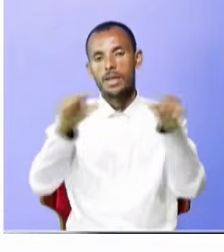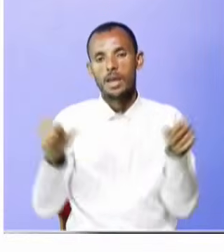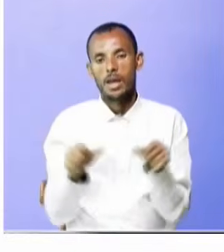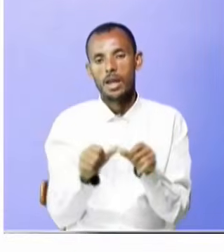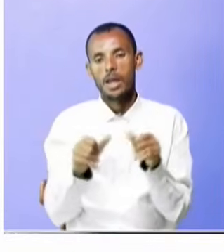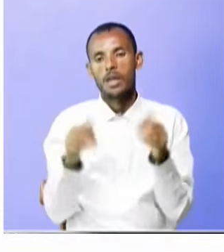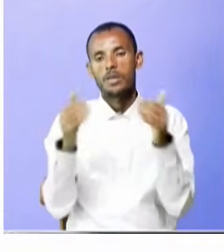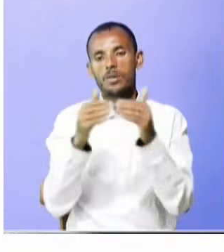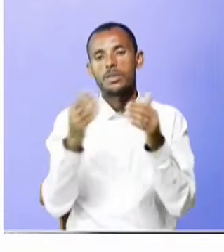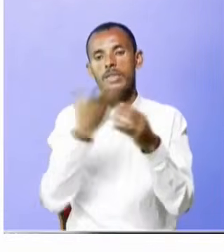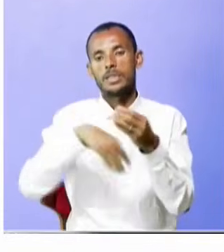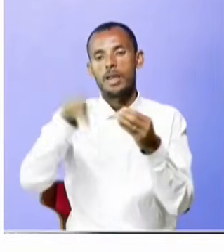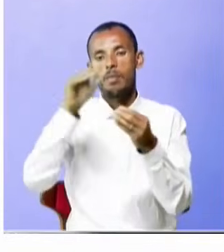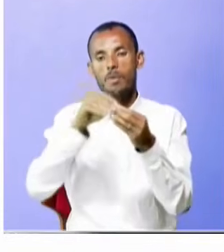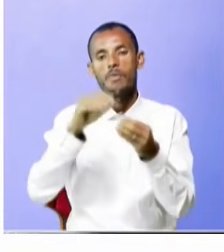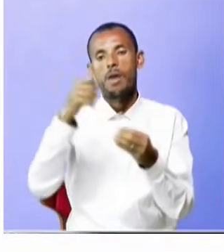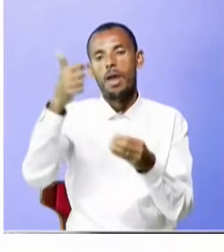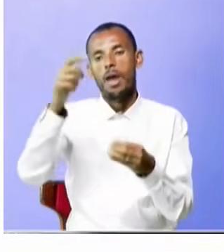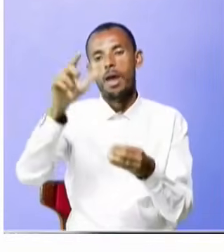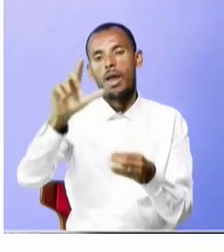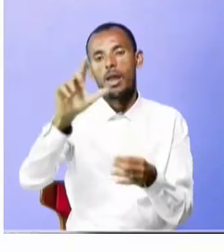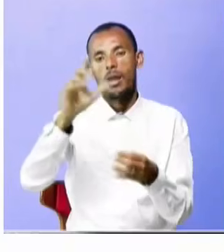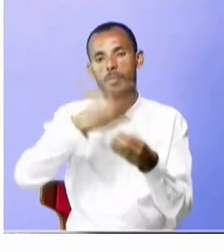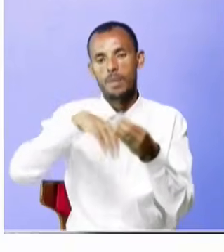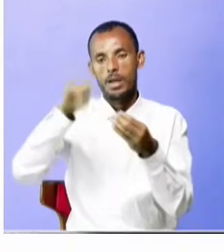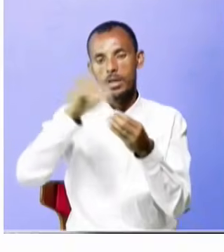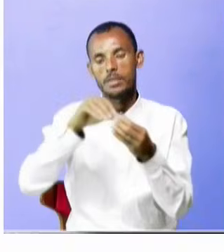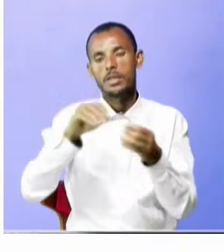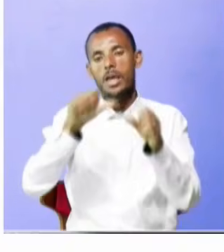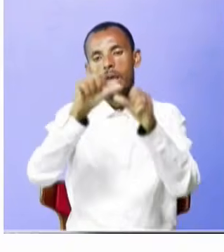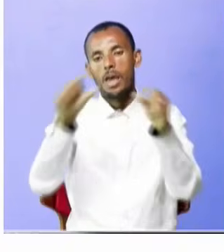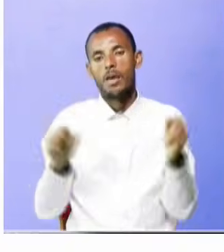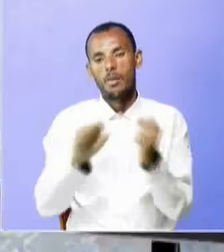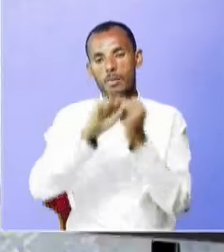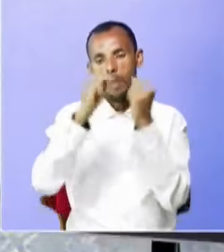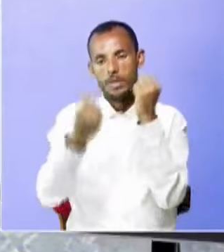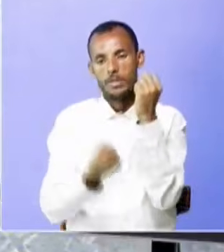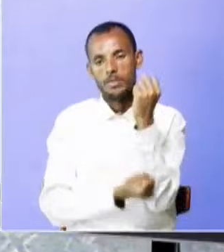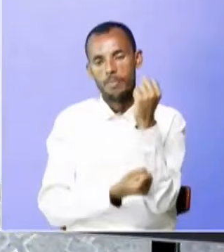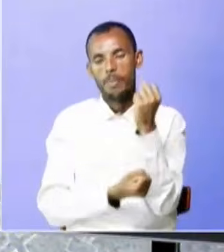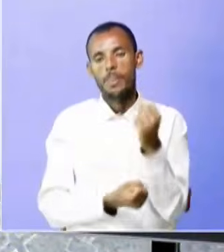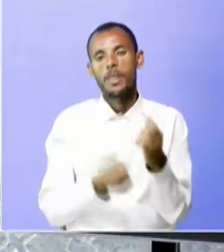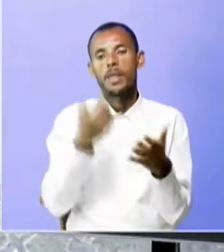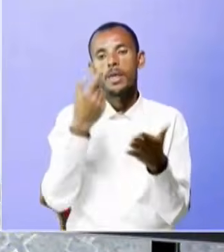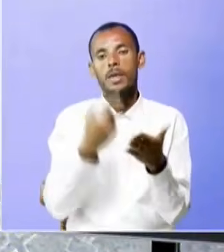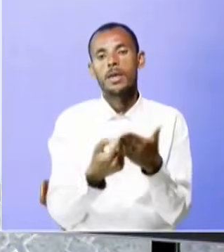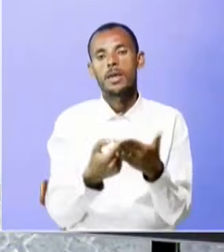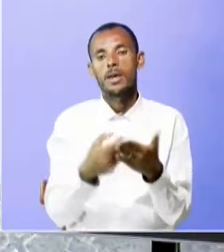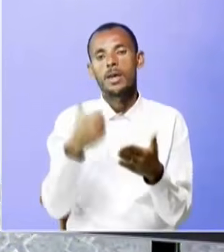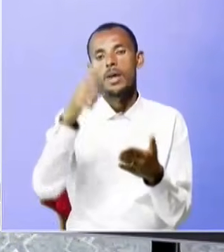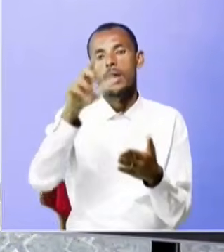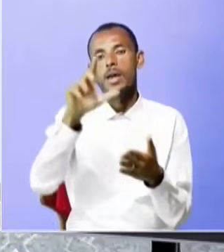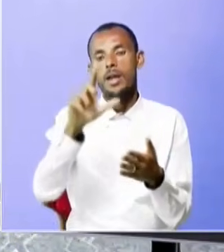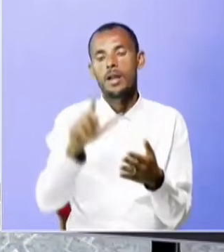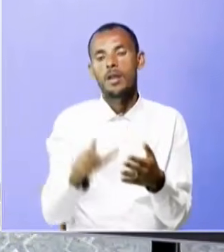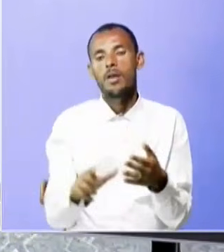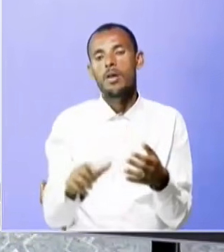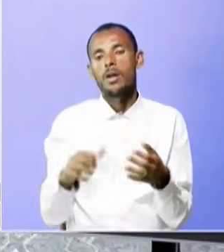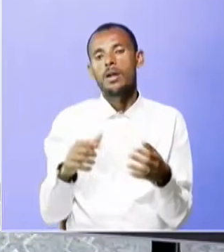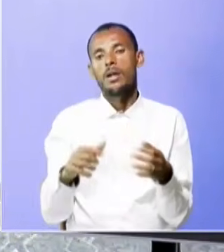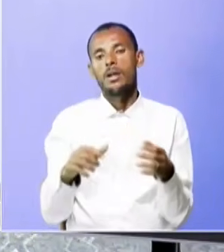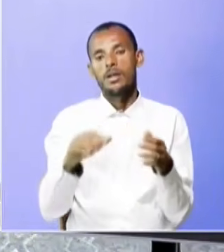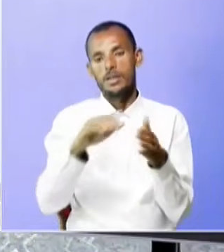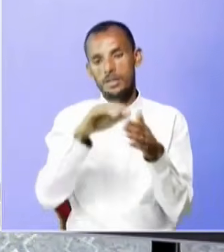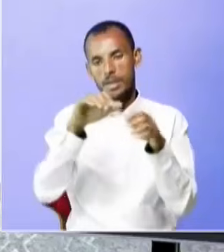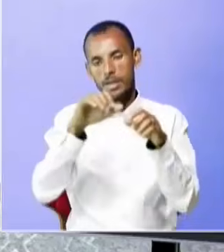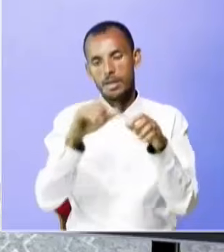the sum of the lateral surface area plus area of the base. Here, AL, or the lateral surface